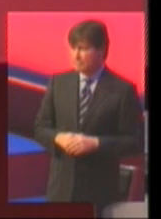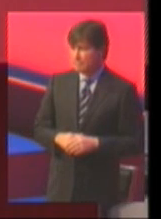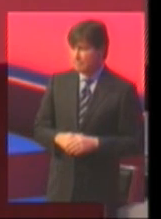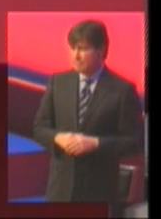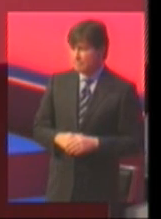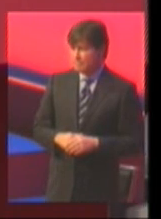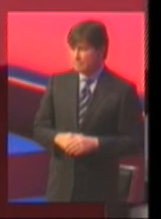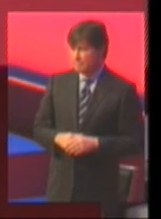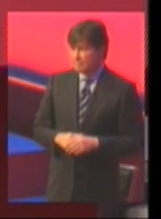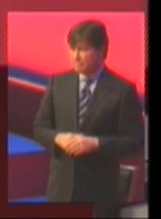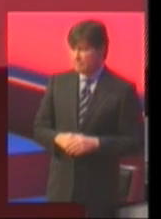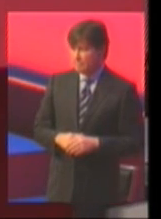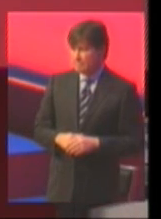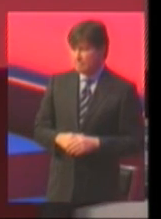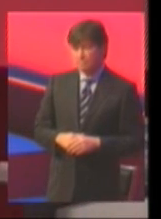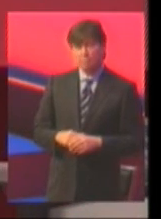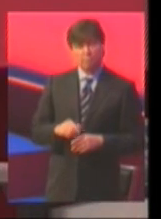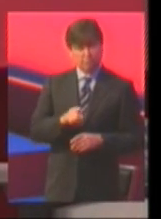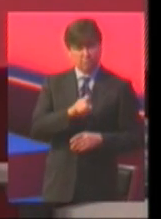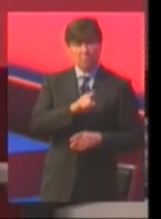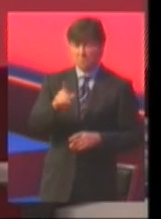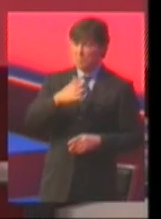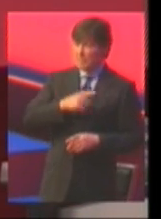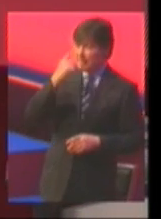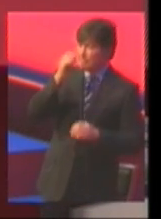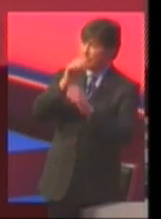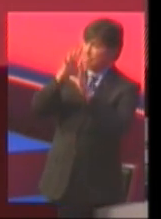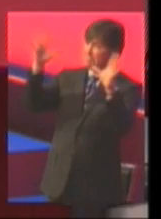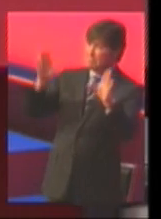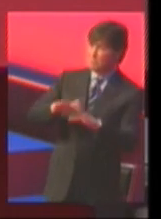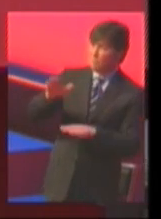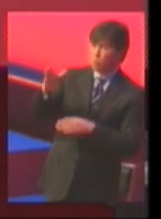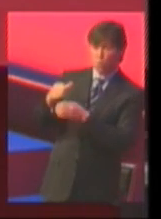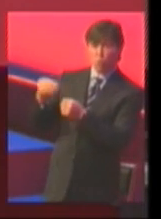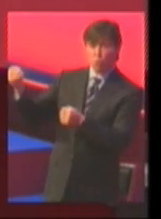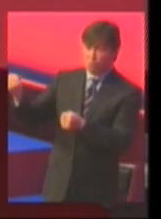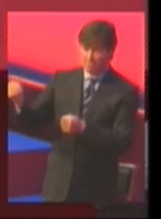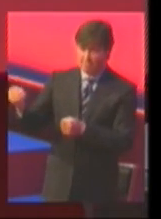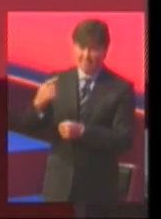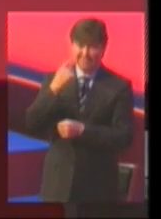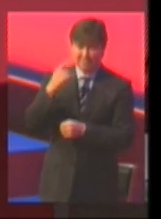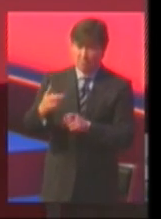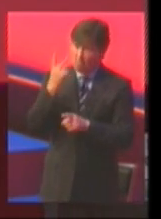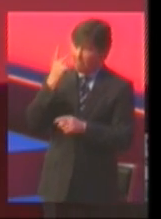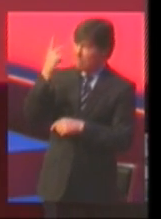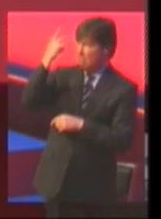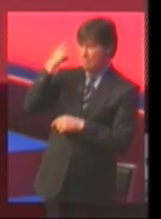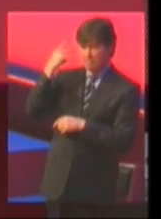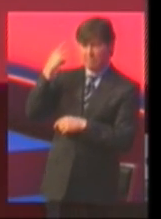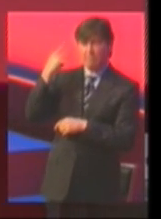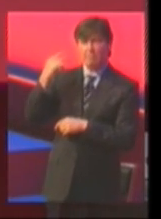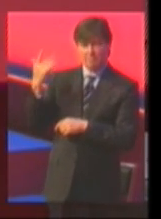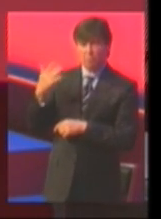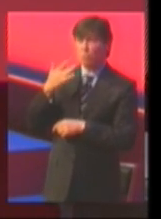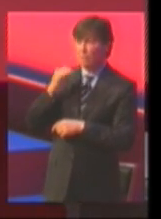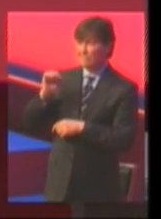But conference, we don't need to look in the crystal ball when we can read the history books. There is the world of difference between a political party which,